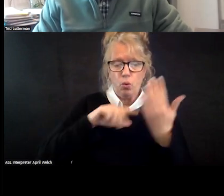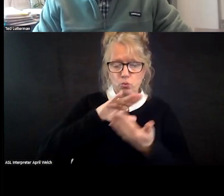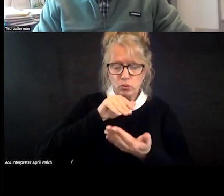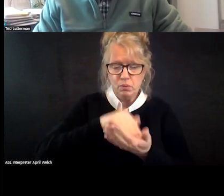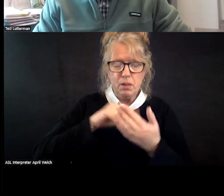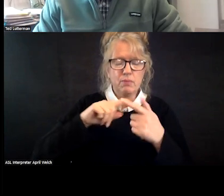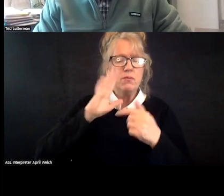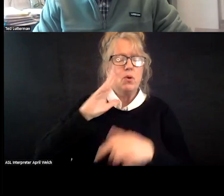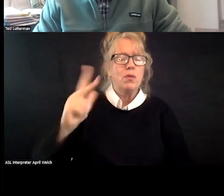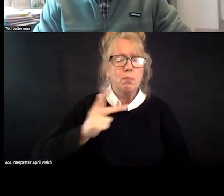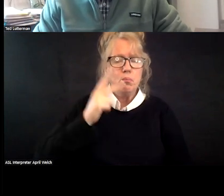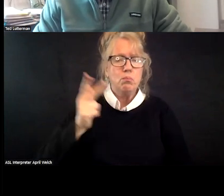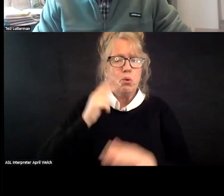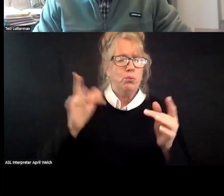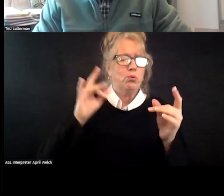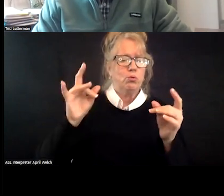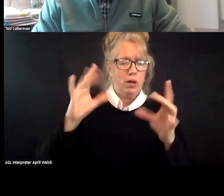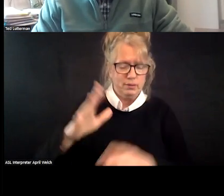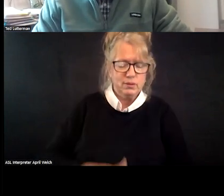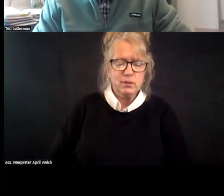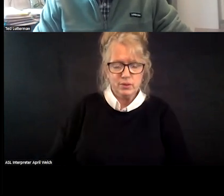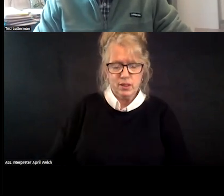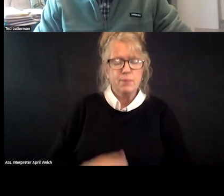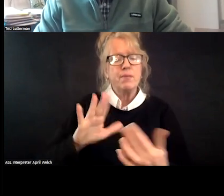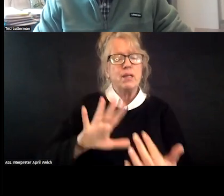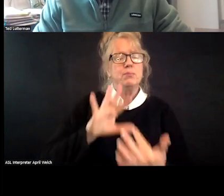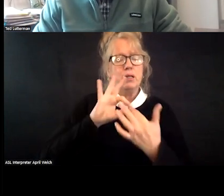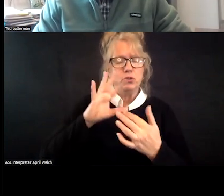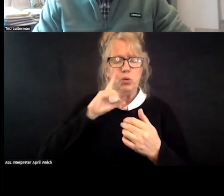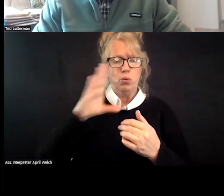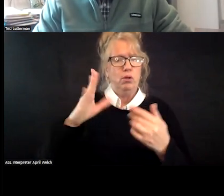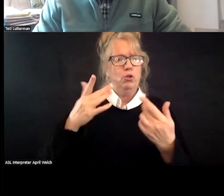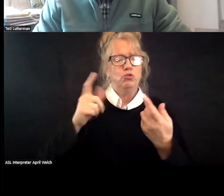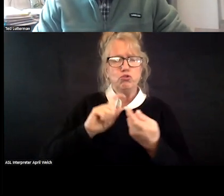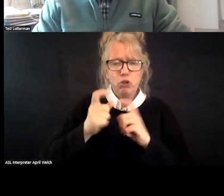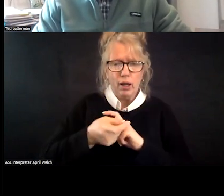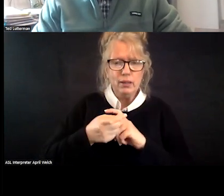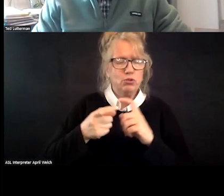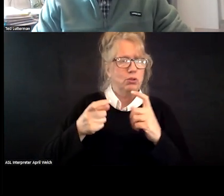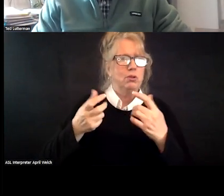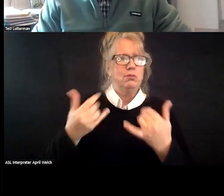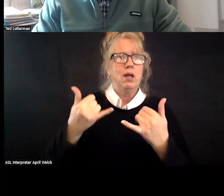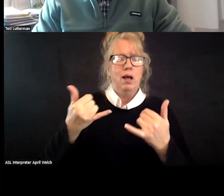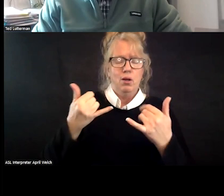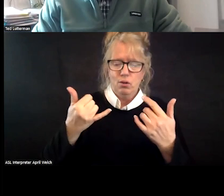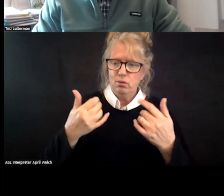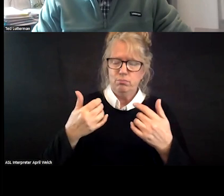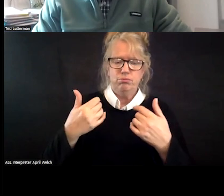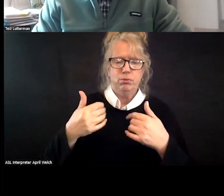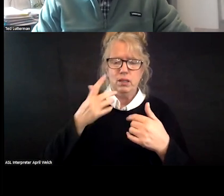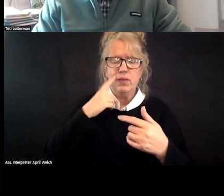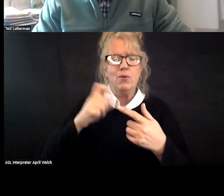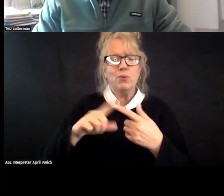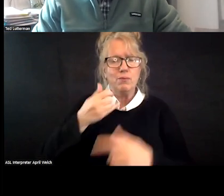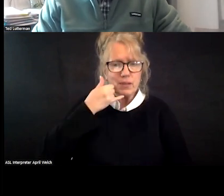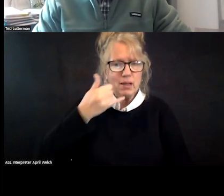mobile crisis dispatch. Especially, I think that's going to change now that we finally have the cell phones able